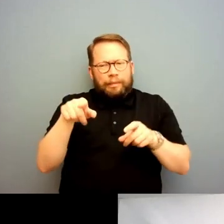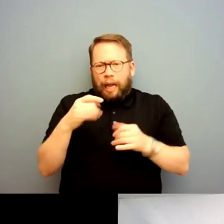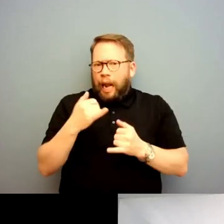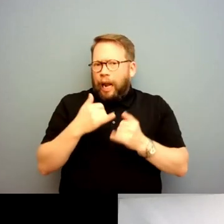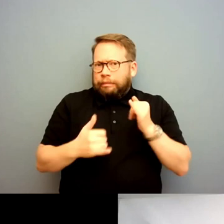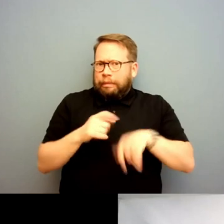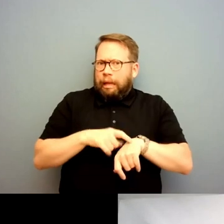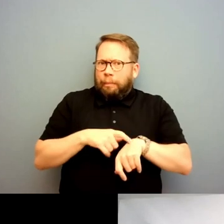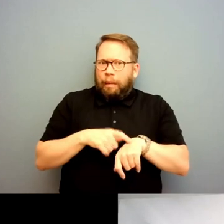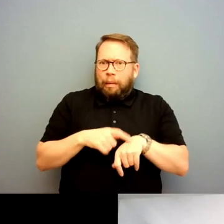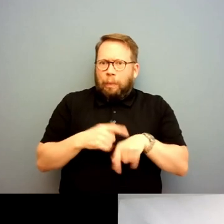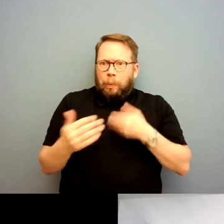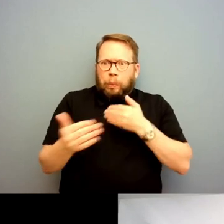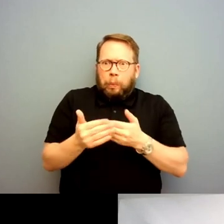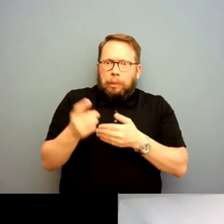Thank you.